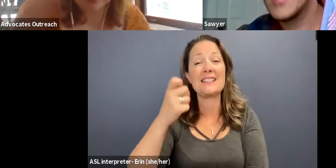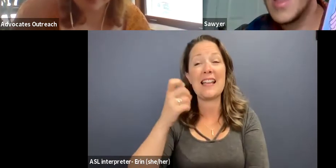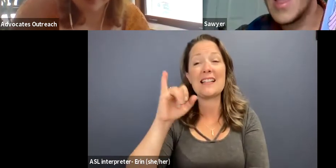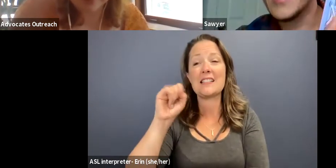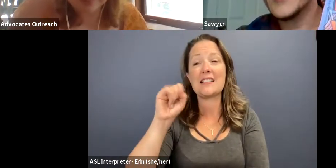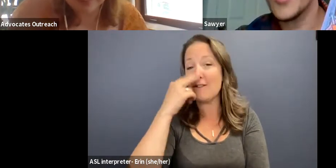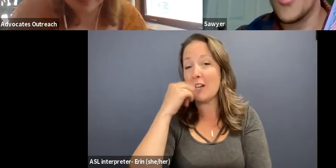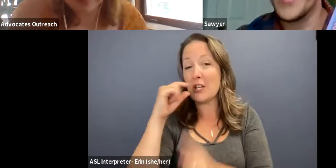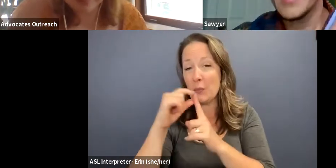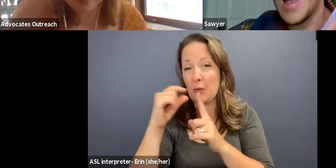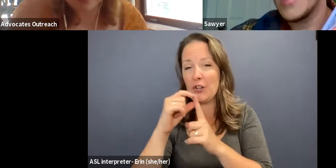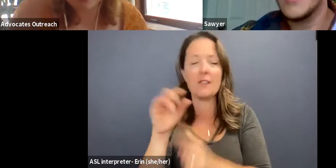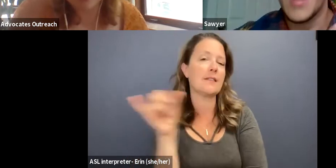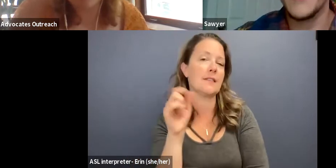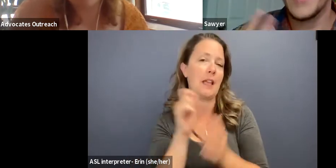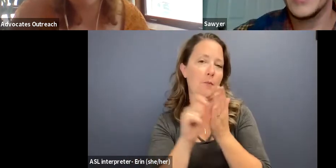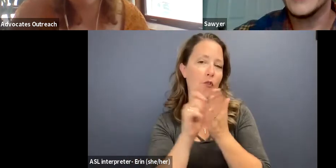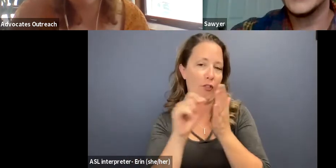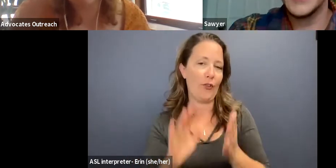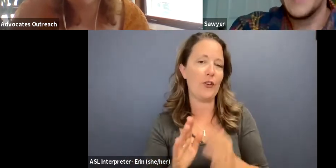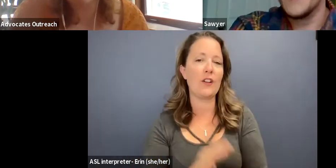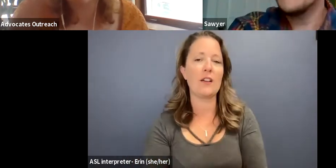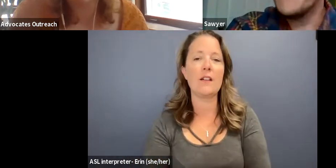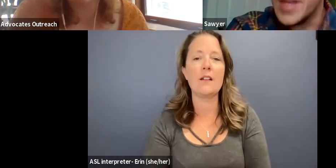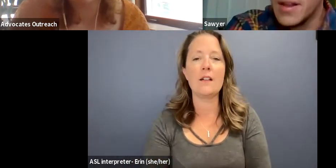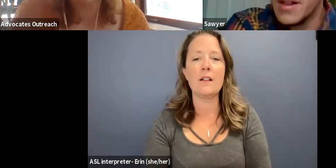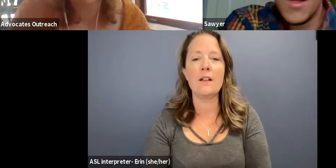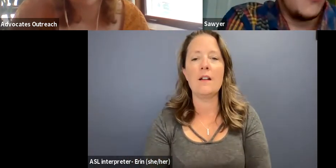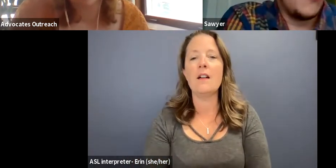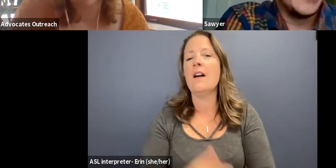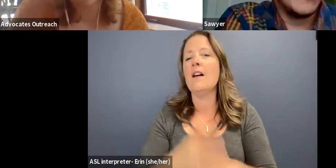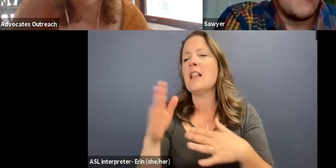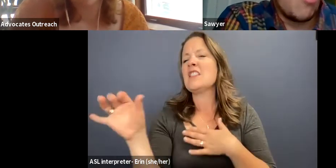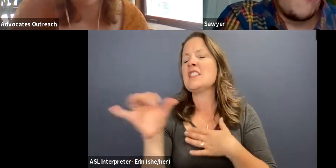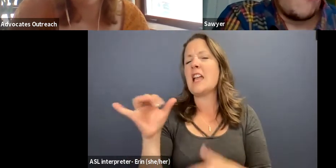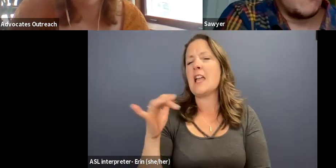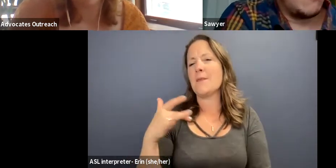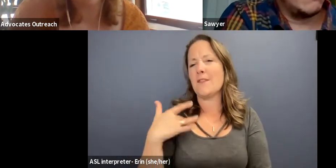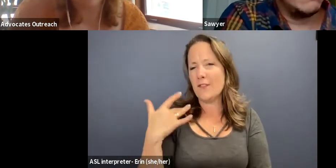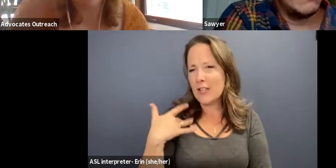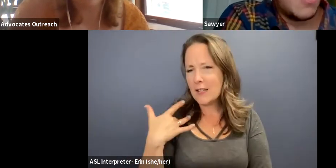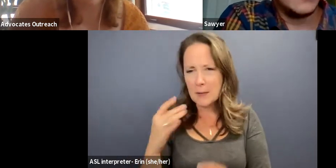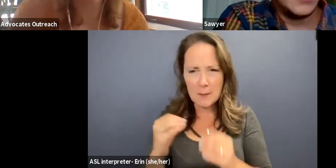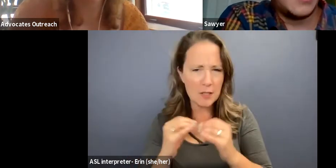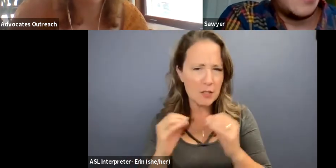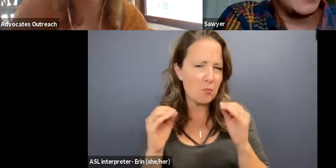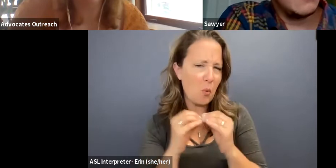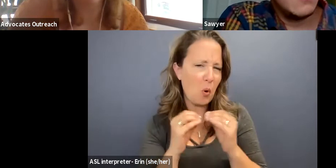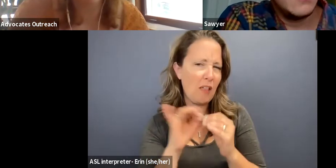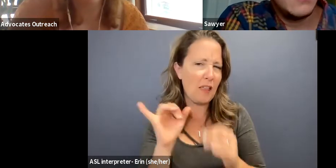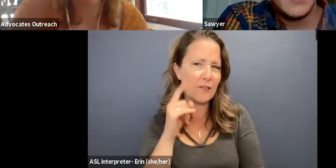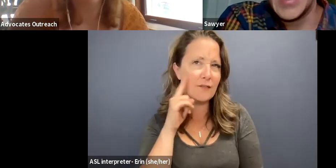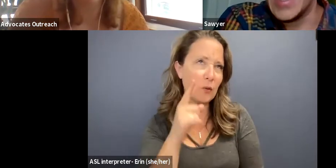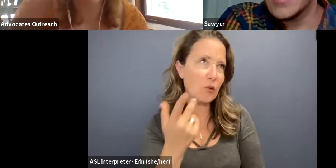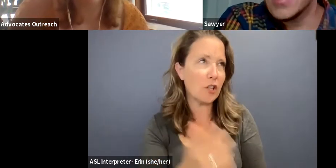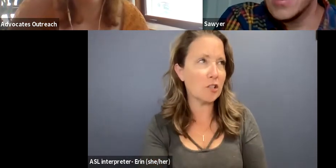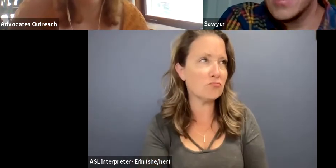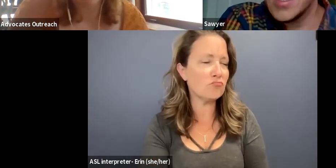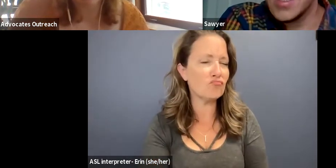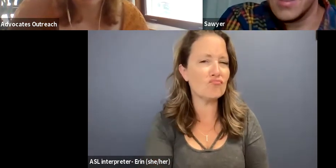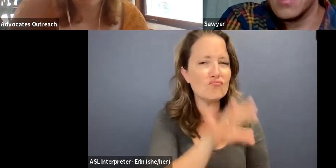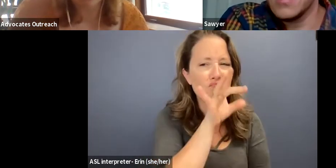this tiny thing does not grow, and sometimes it grows into a baby, like you did. And then